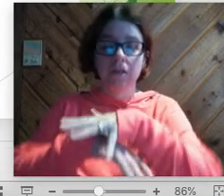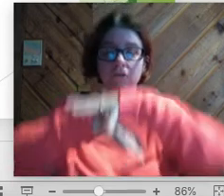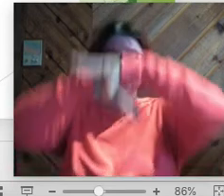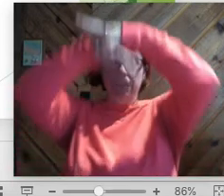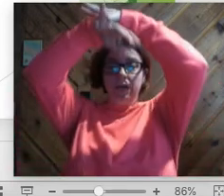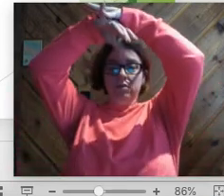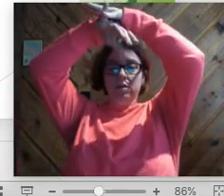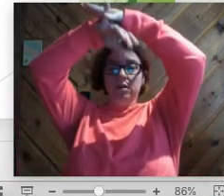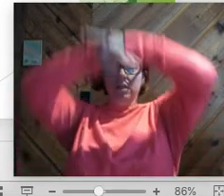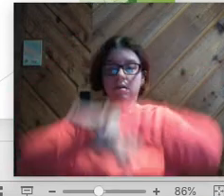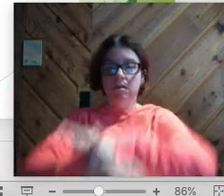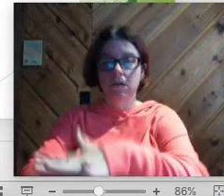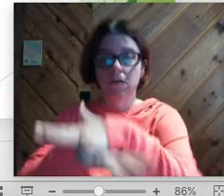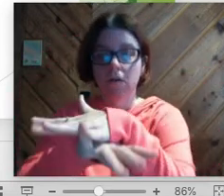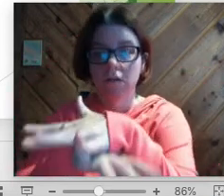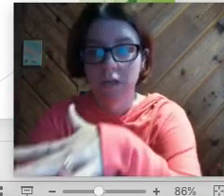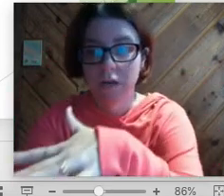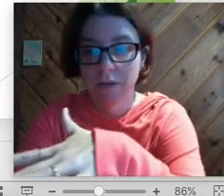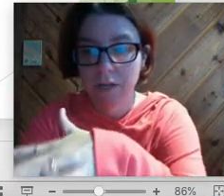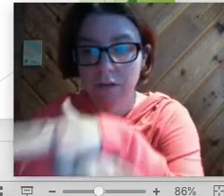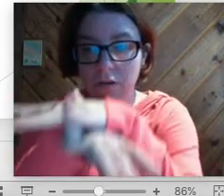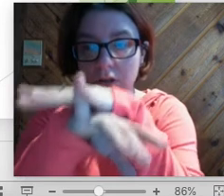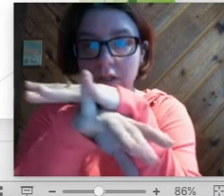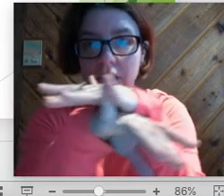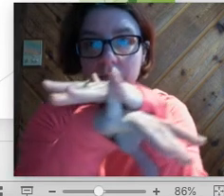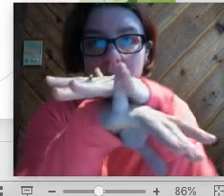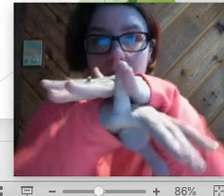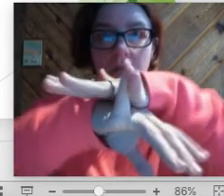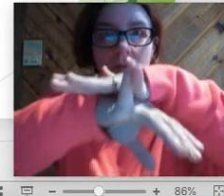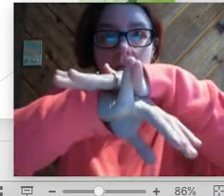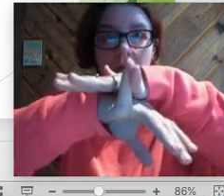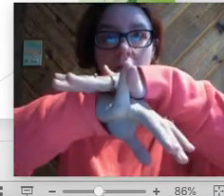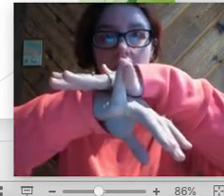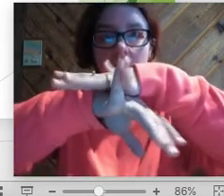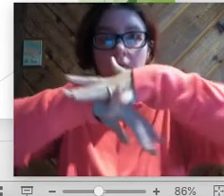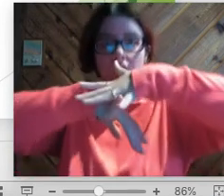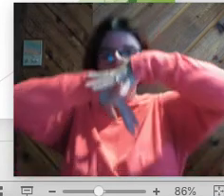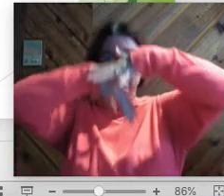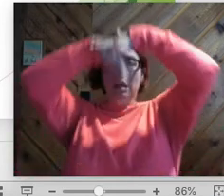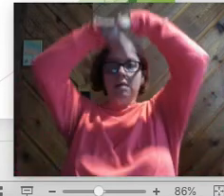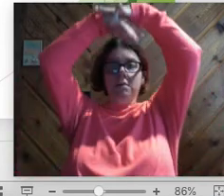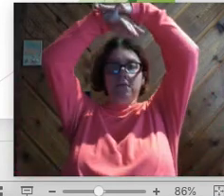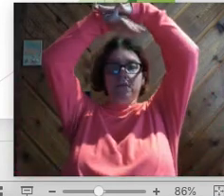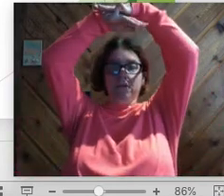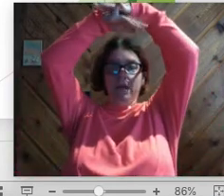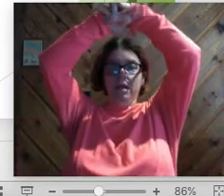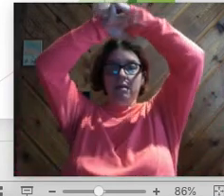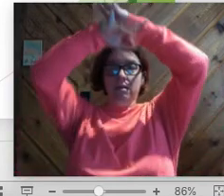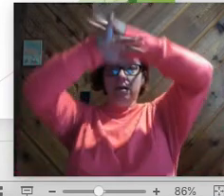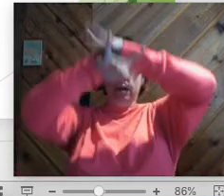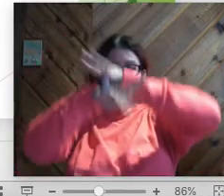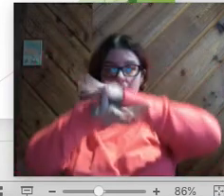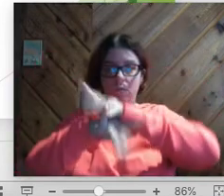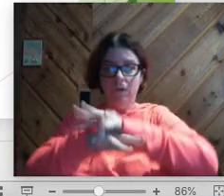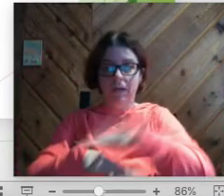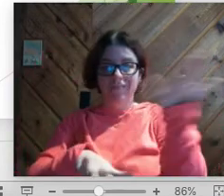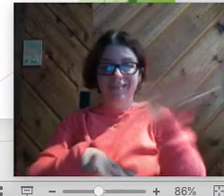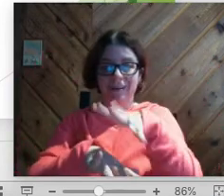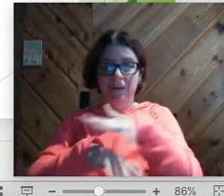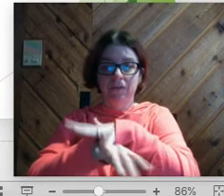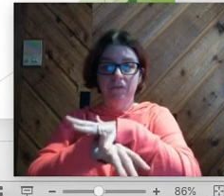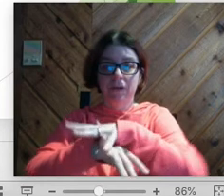And you have spider. So you're going to cross, see how my hands are crossed like this? But you're going to take it up above your head, and it's going to wiggle